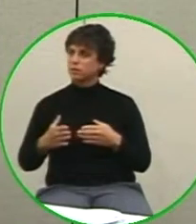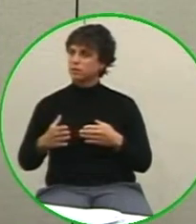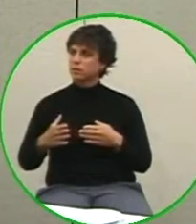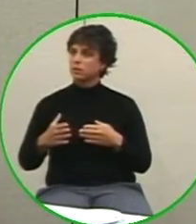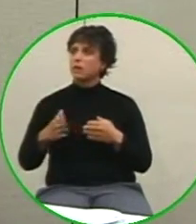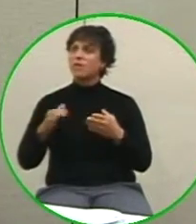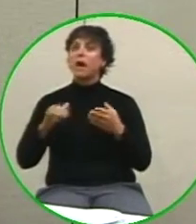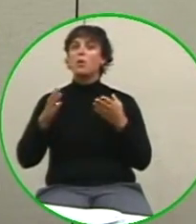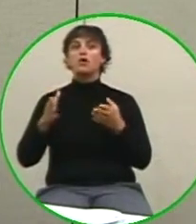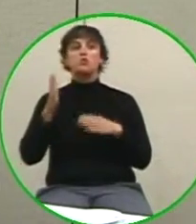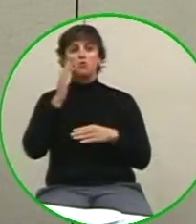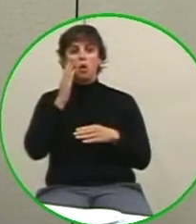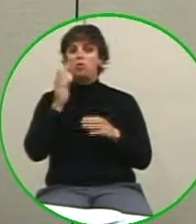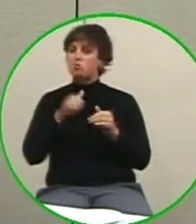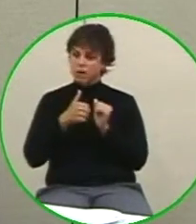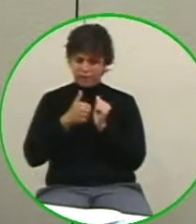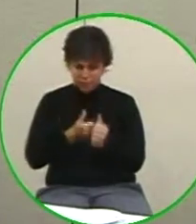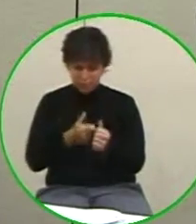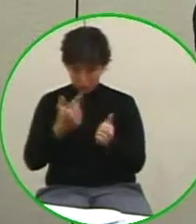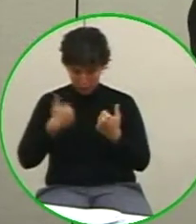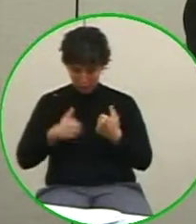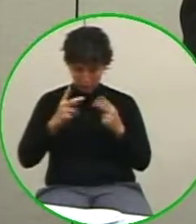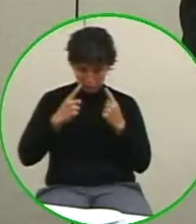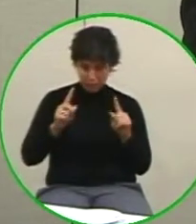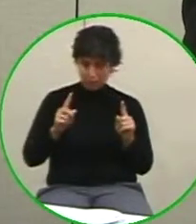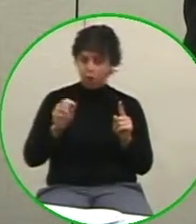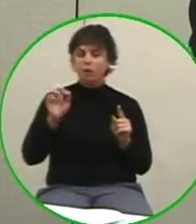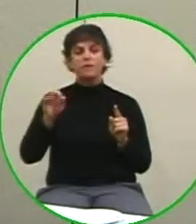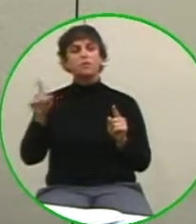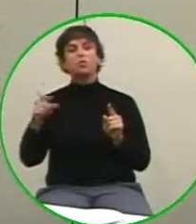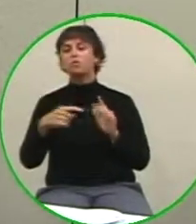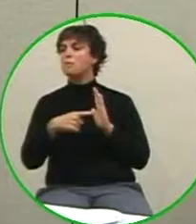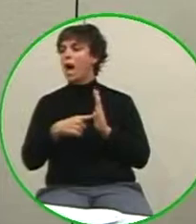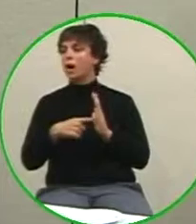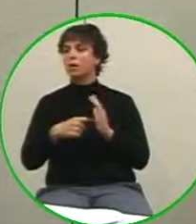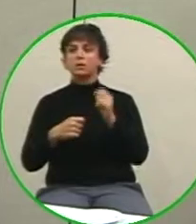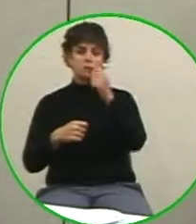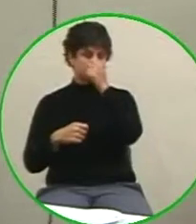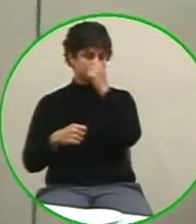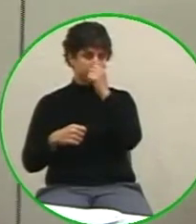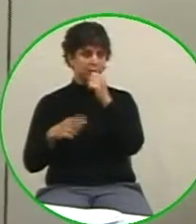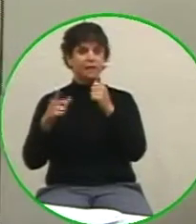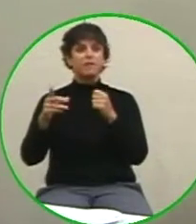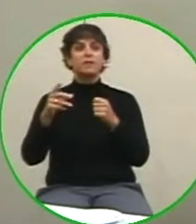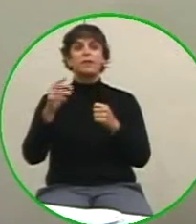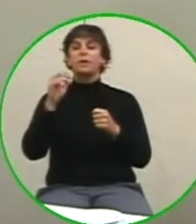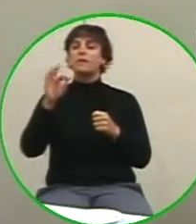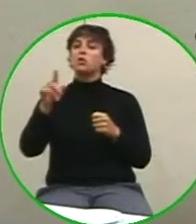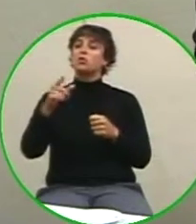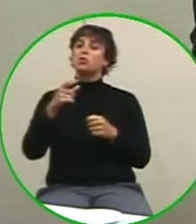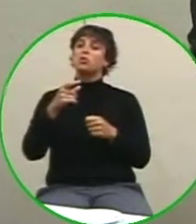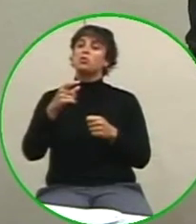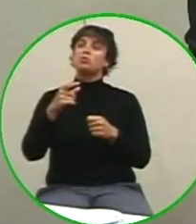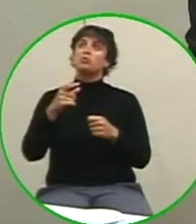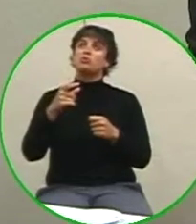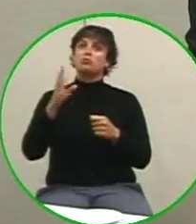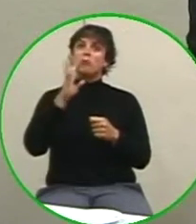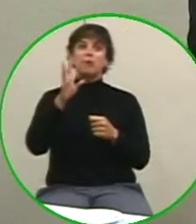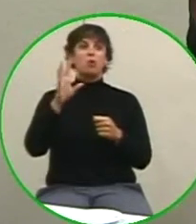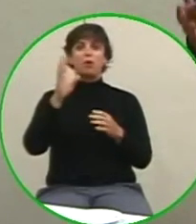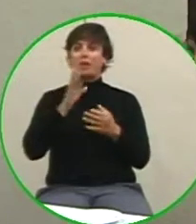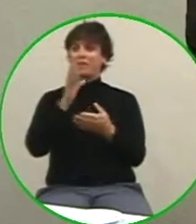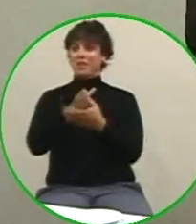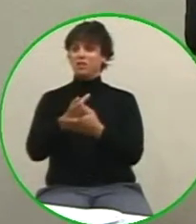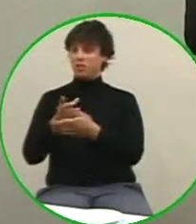and you can track whether or not you're being successful. If you modeled, if you created your intervention as the peers,